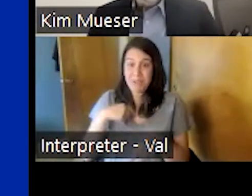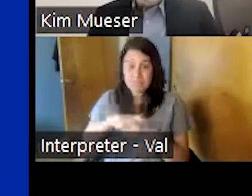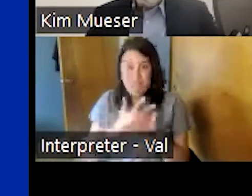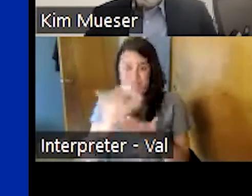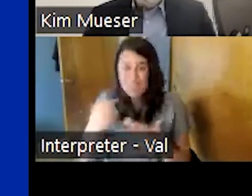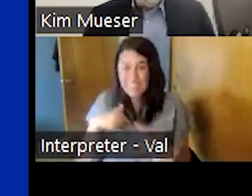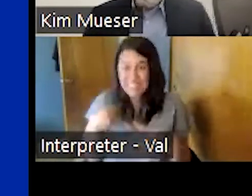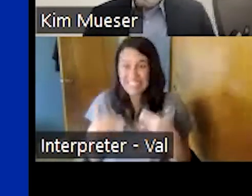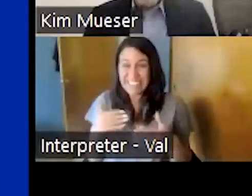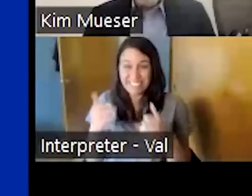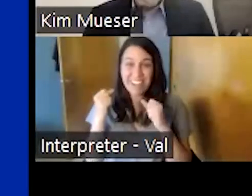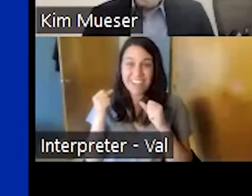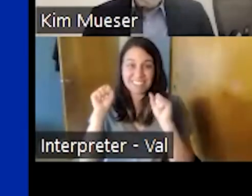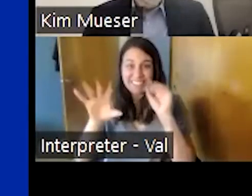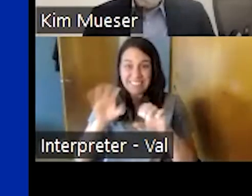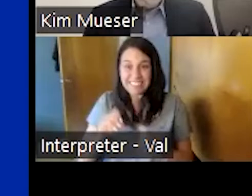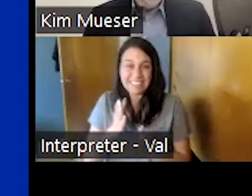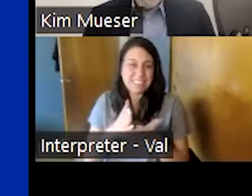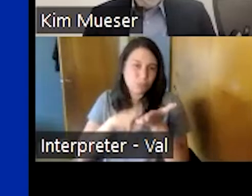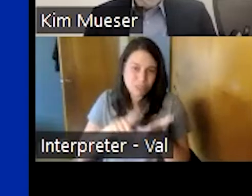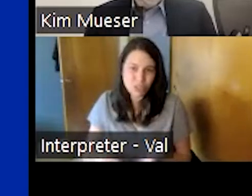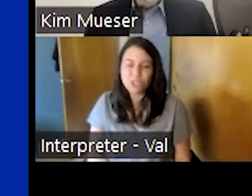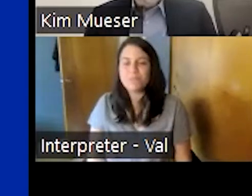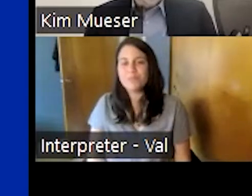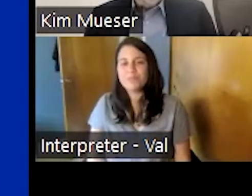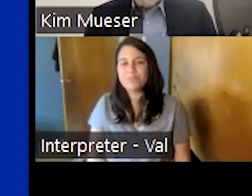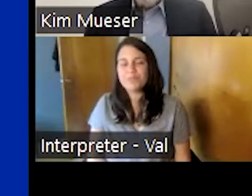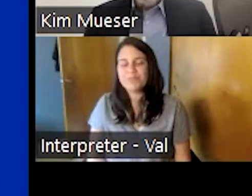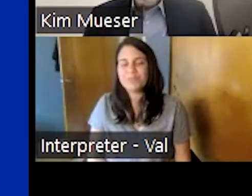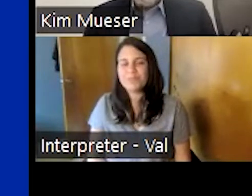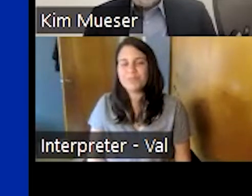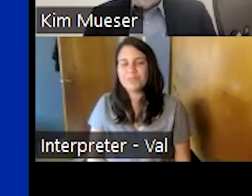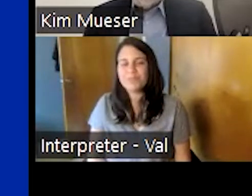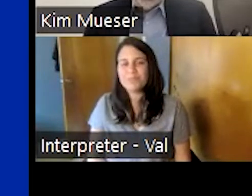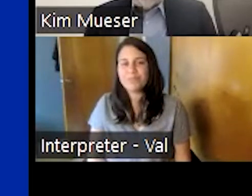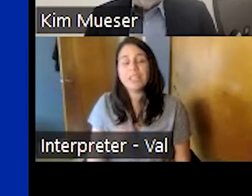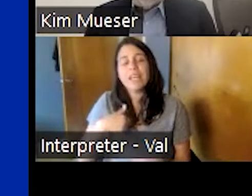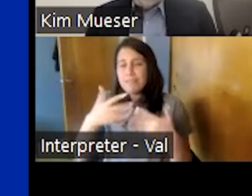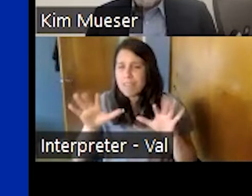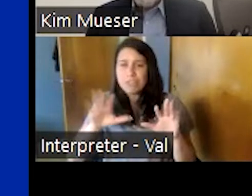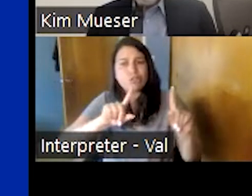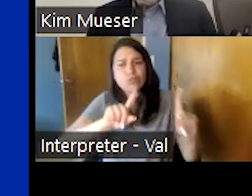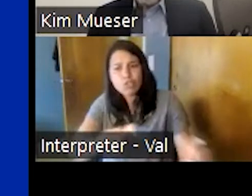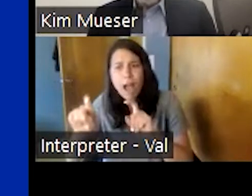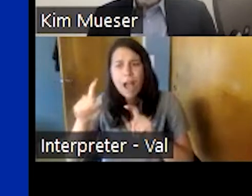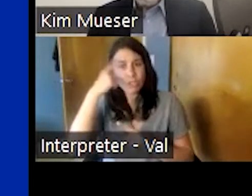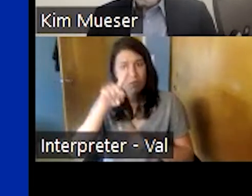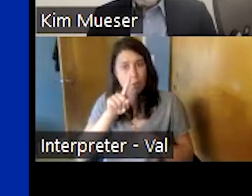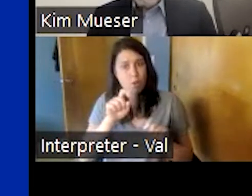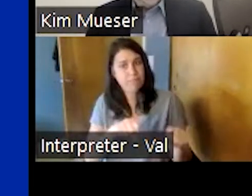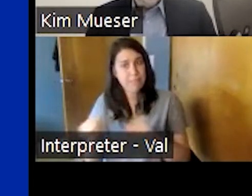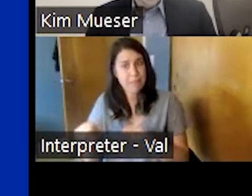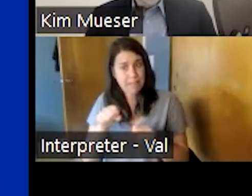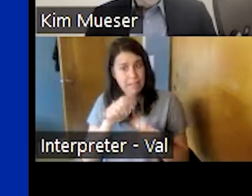me quickly run through some of the research on this. We've done a number of feasibility trials. There are 2 randomized